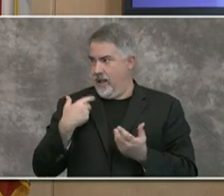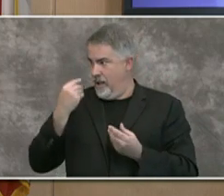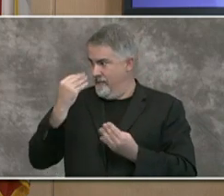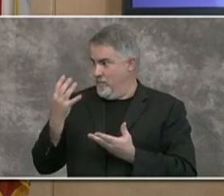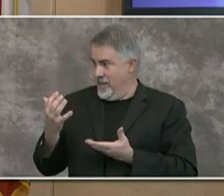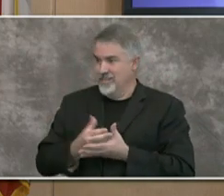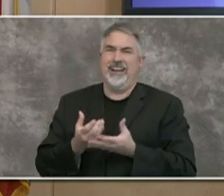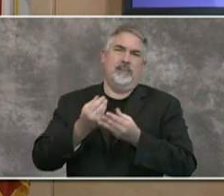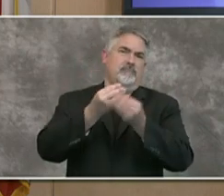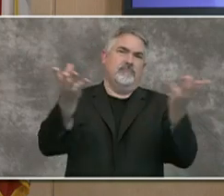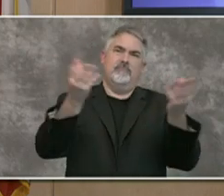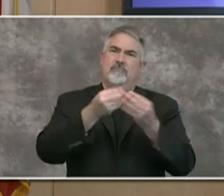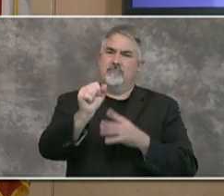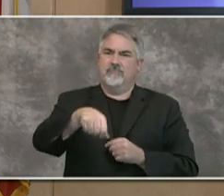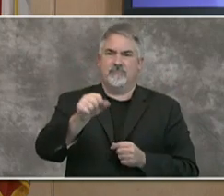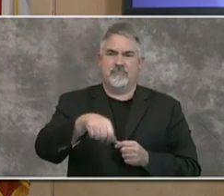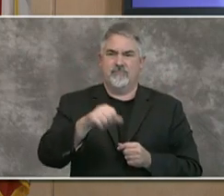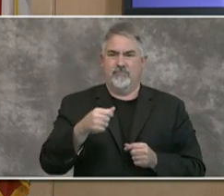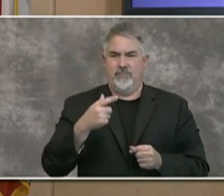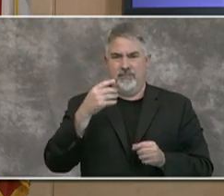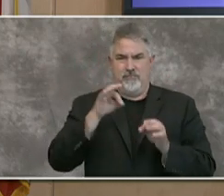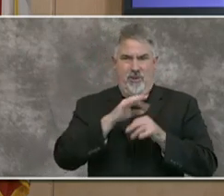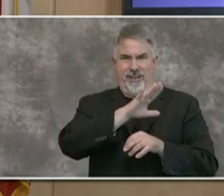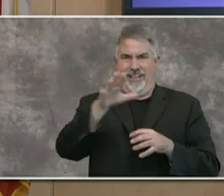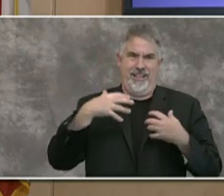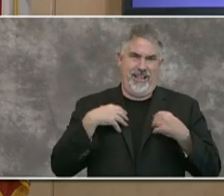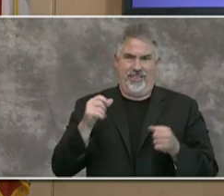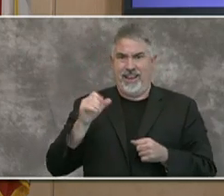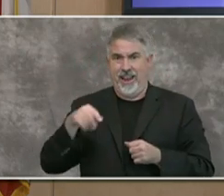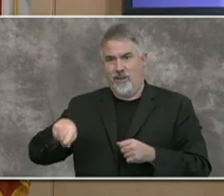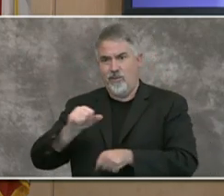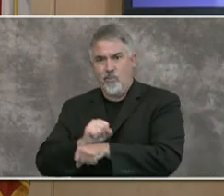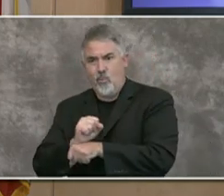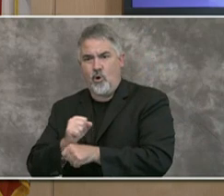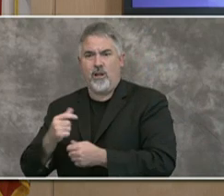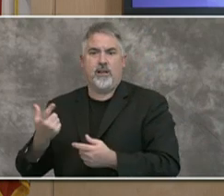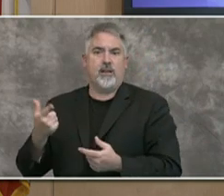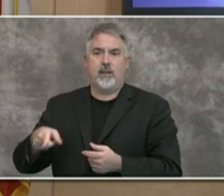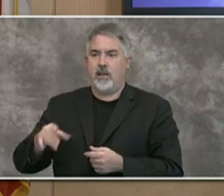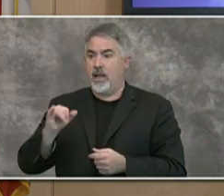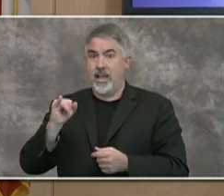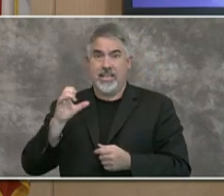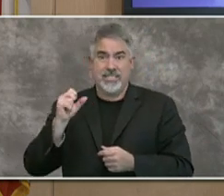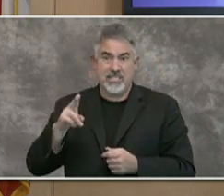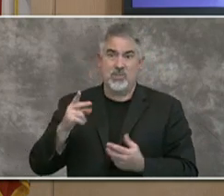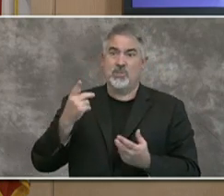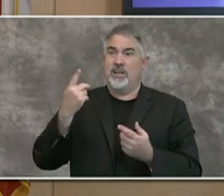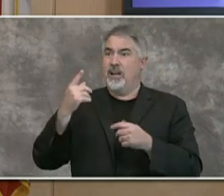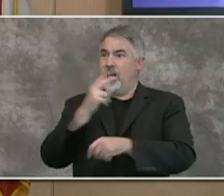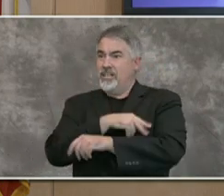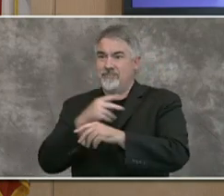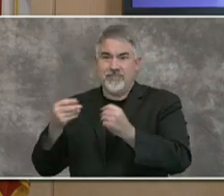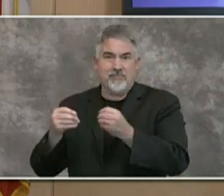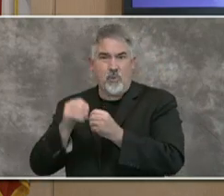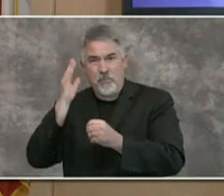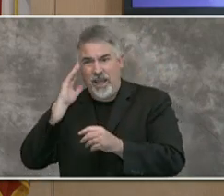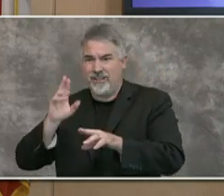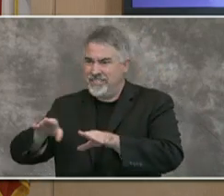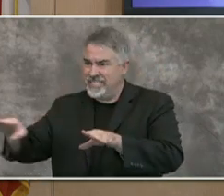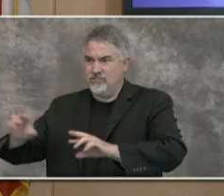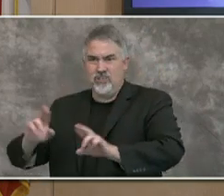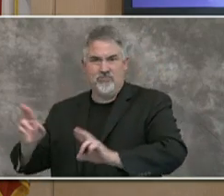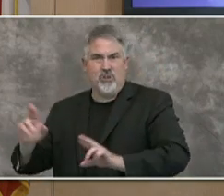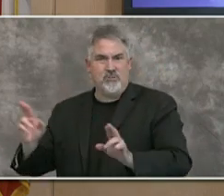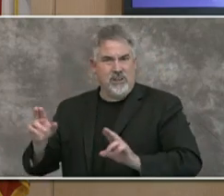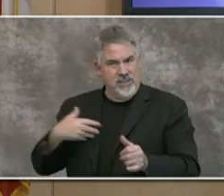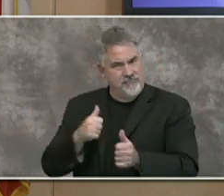system, whether it is more ICU beds, more hospital beds, more ventilators, more doctors and nurses and healthcare staff in our